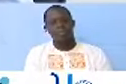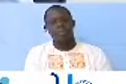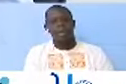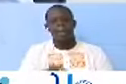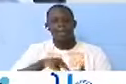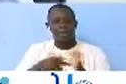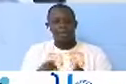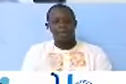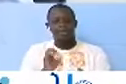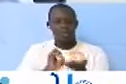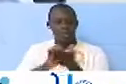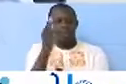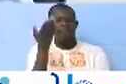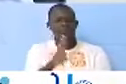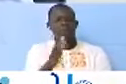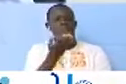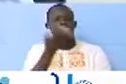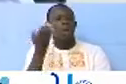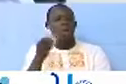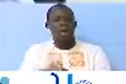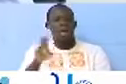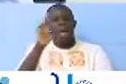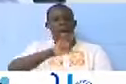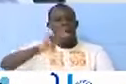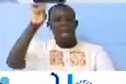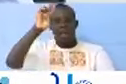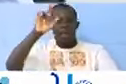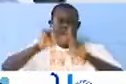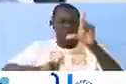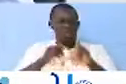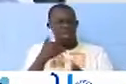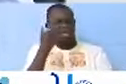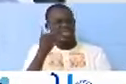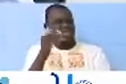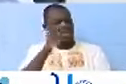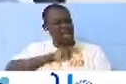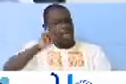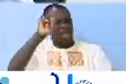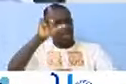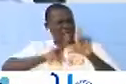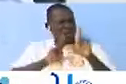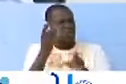this order came from the top. I asked him, top from